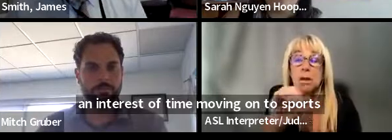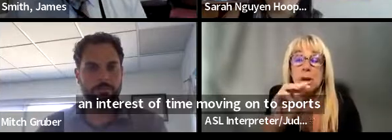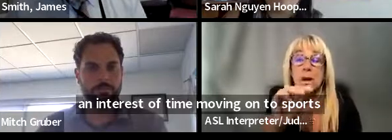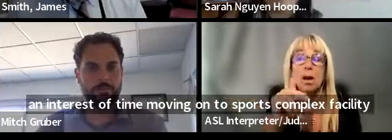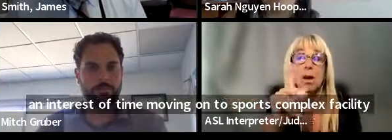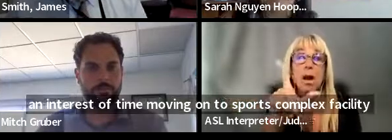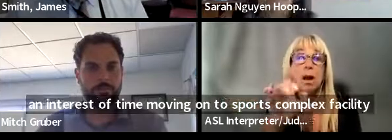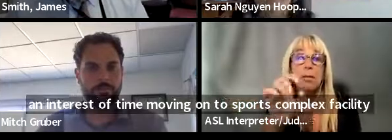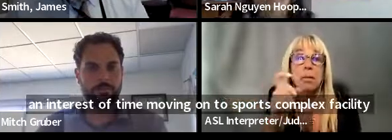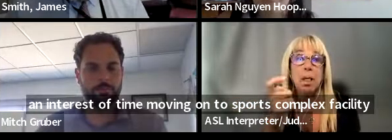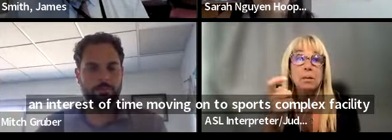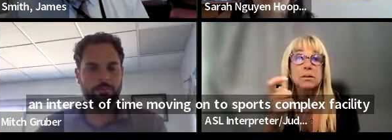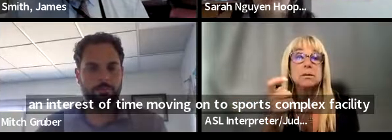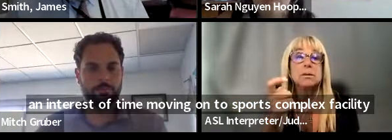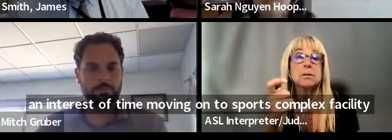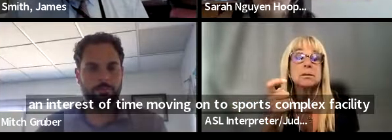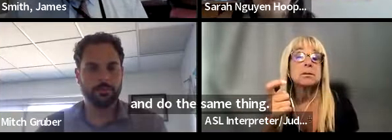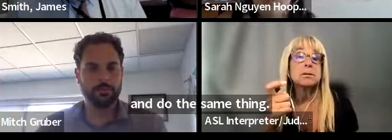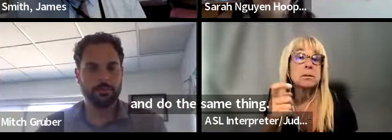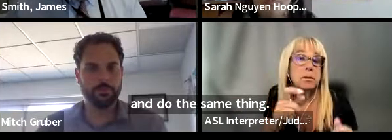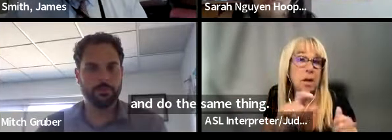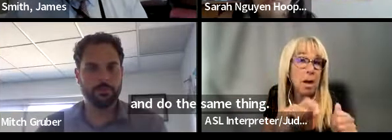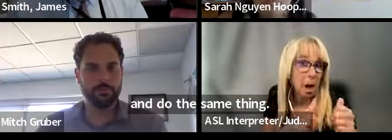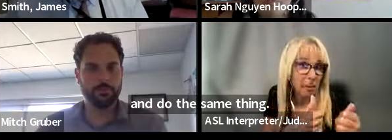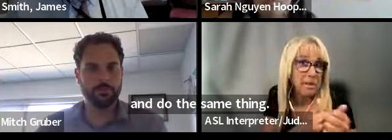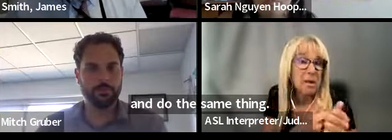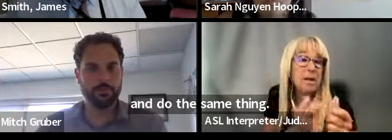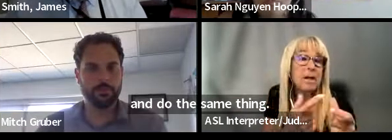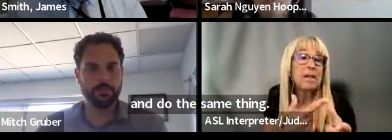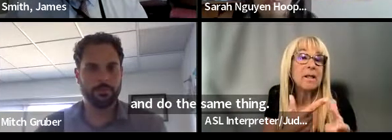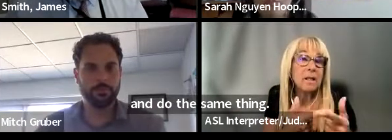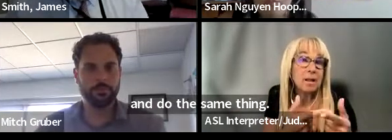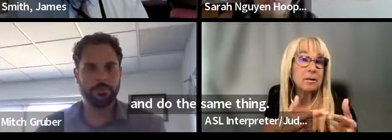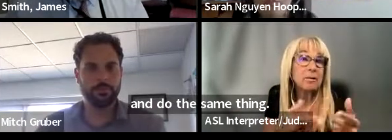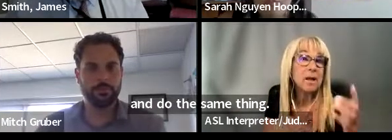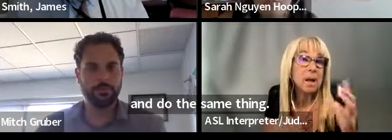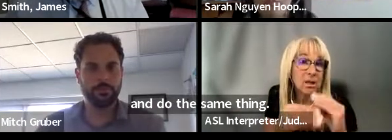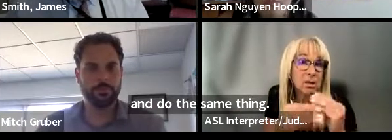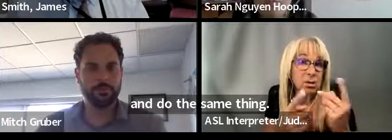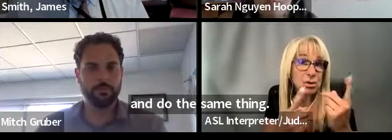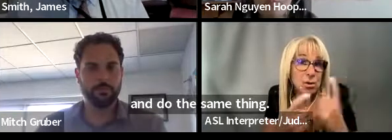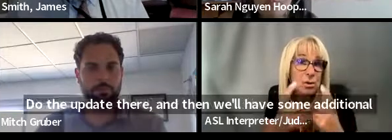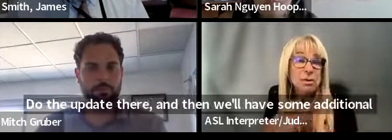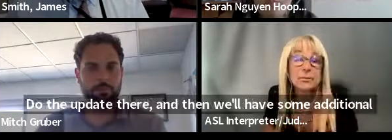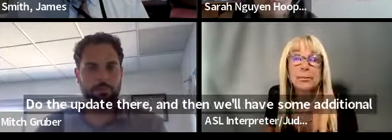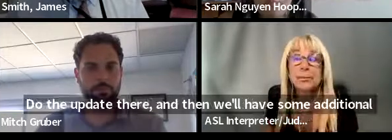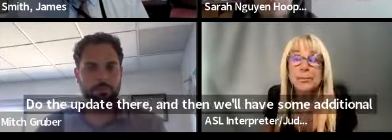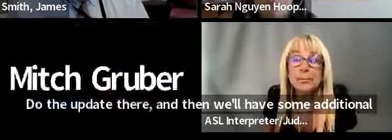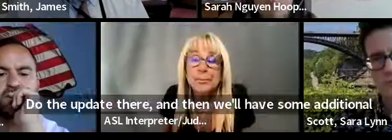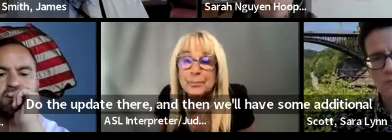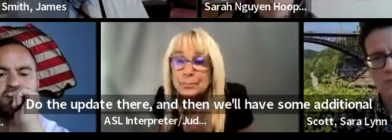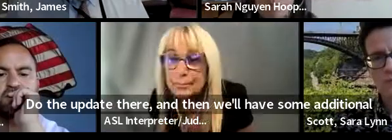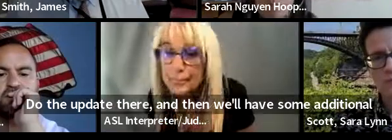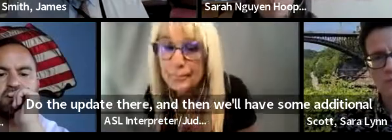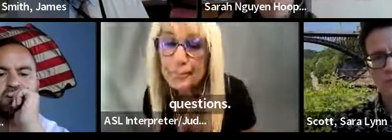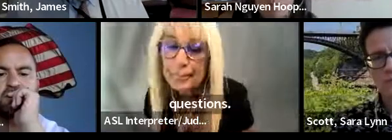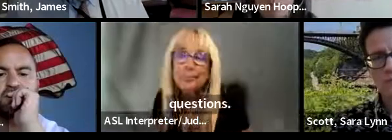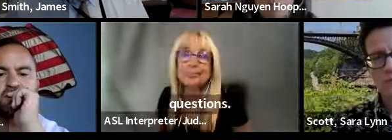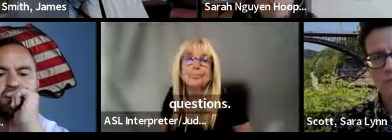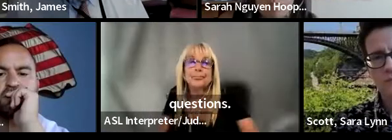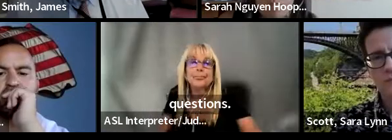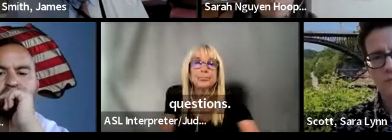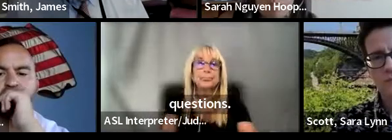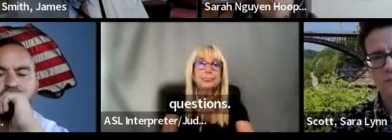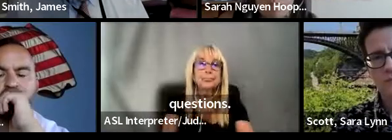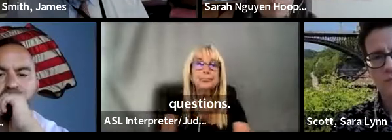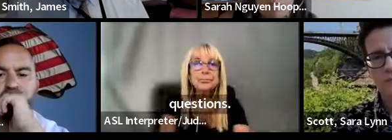same thing, do the update there, and then we'll have some additional questions. Okay, I can do a similar, try to, you know,